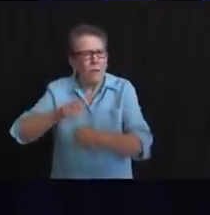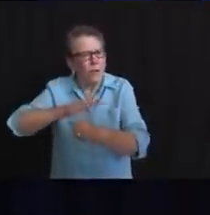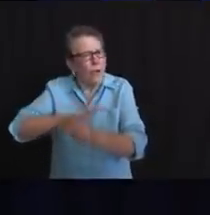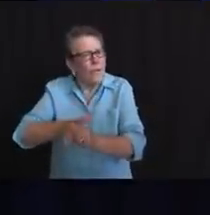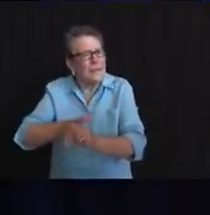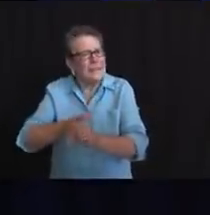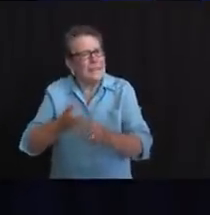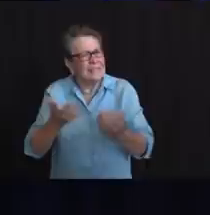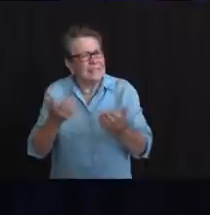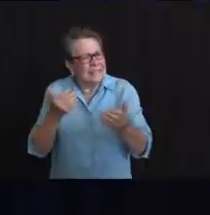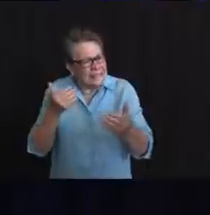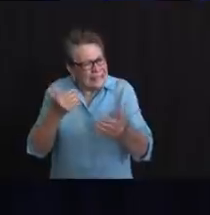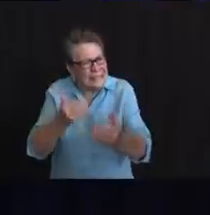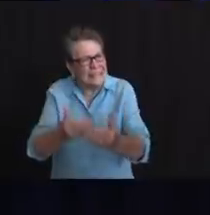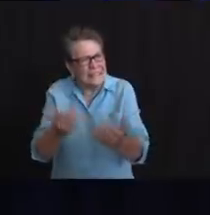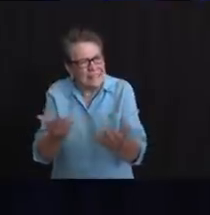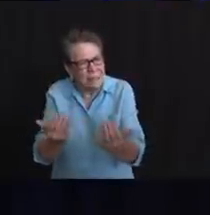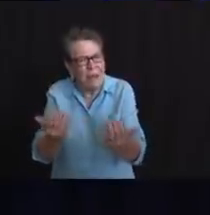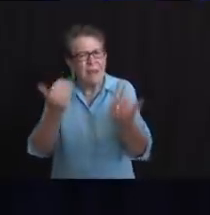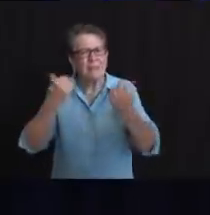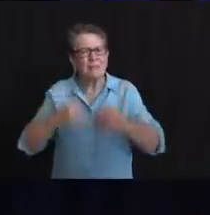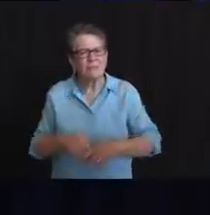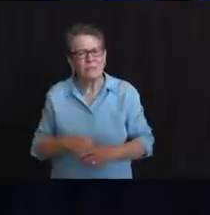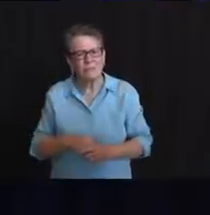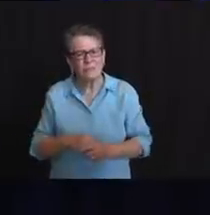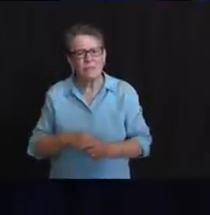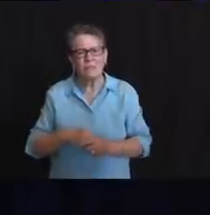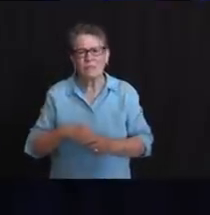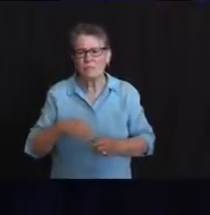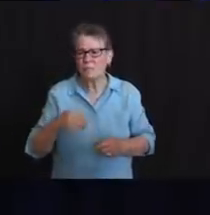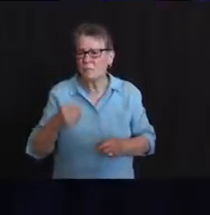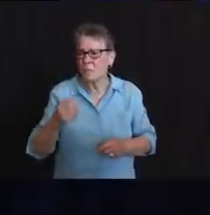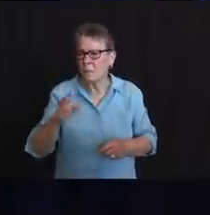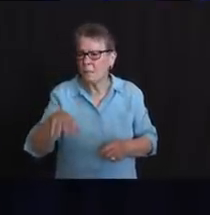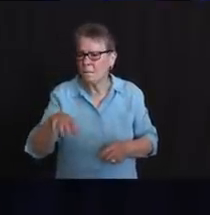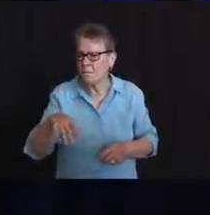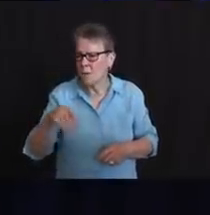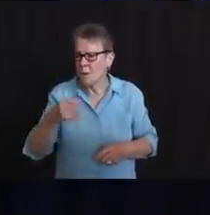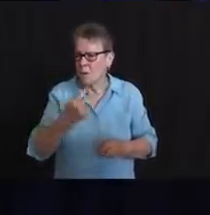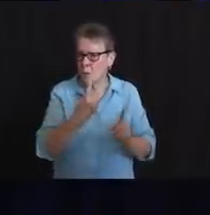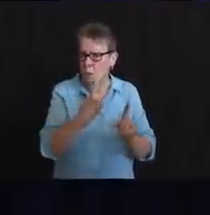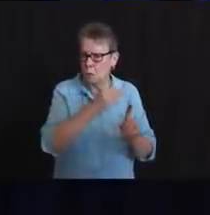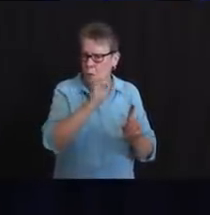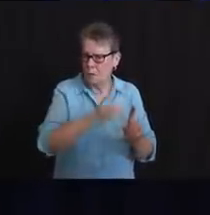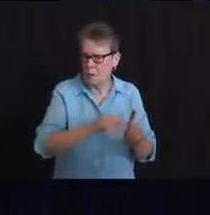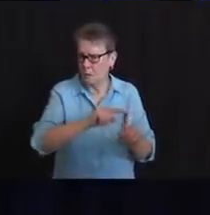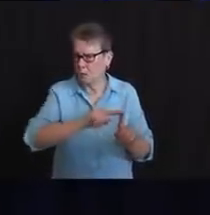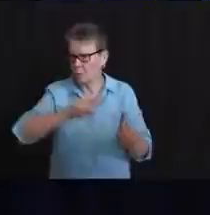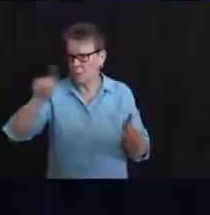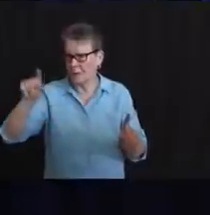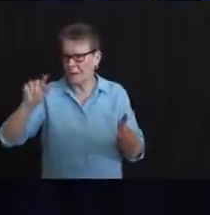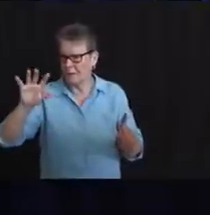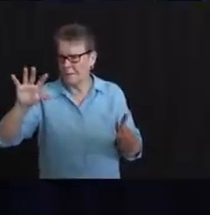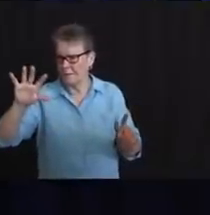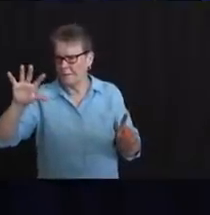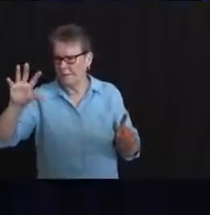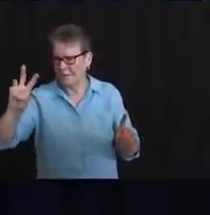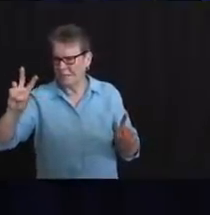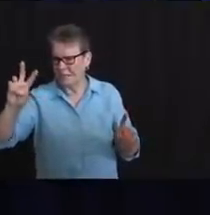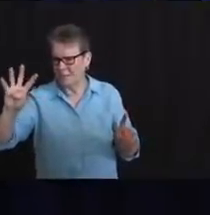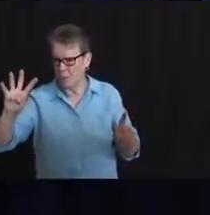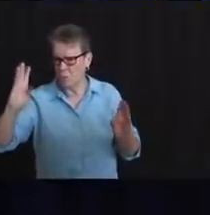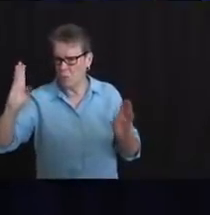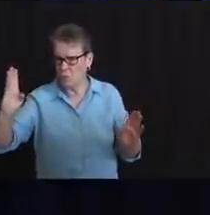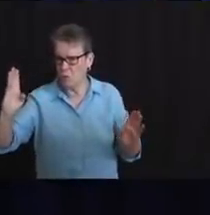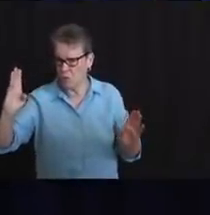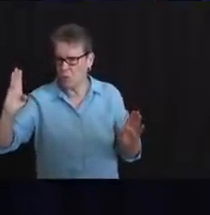of those 50 to 64 years of age have received at least one dose of the vaccine. 58% of those 30